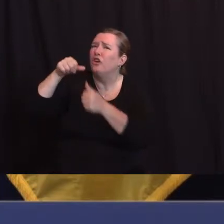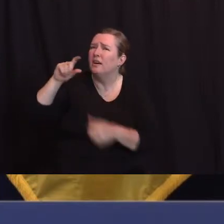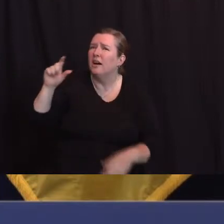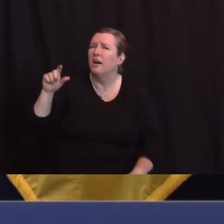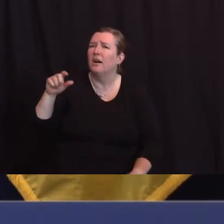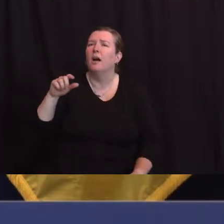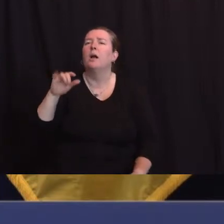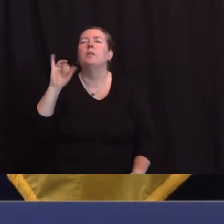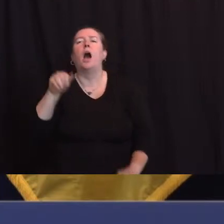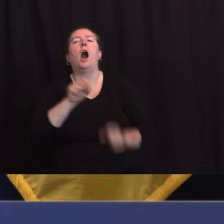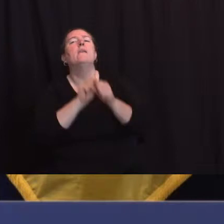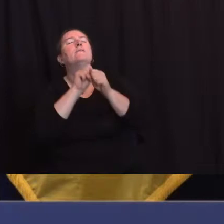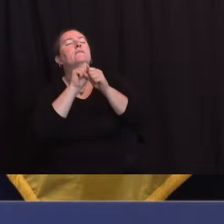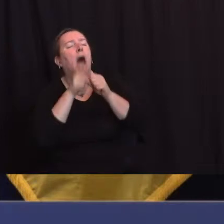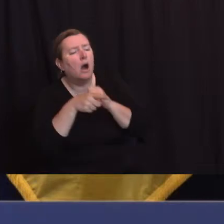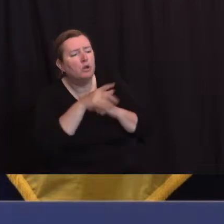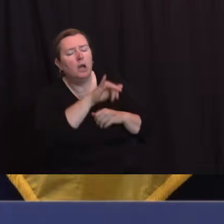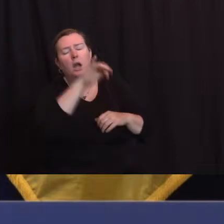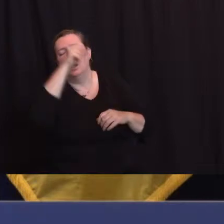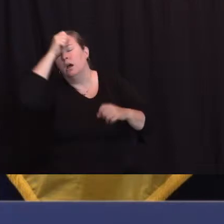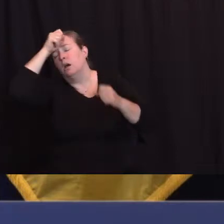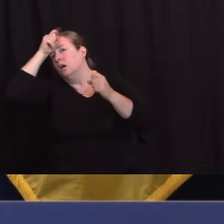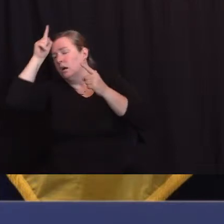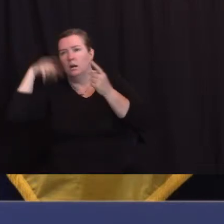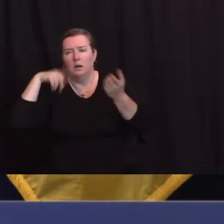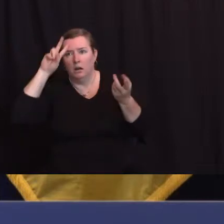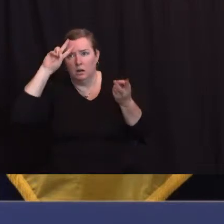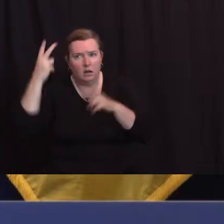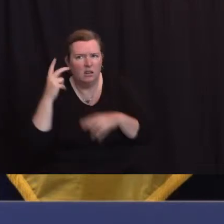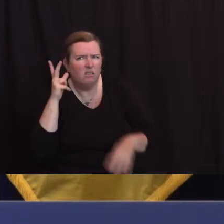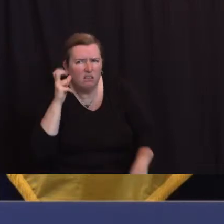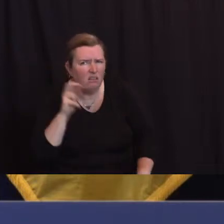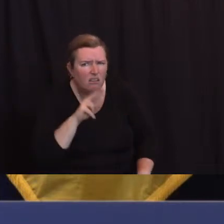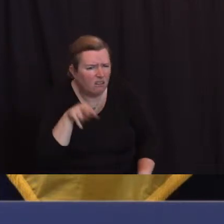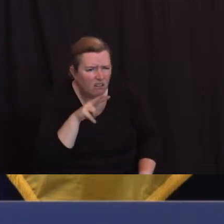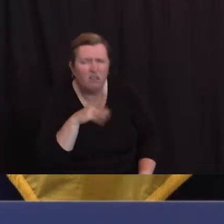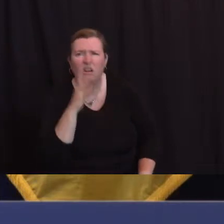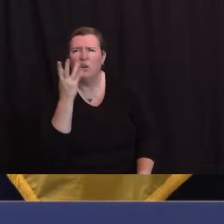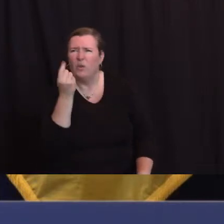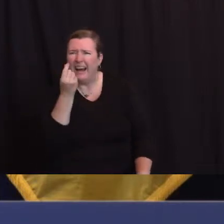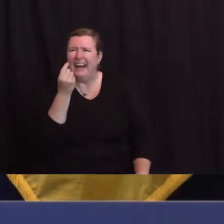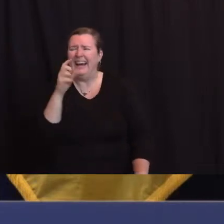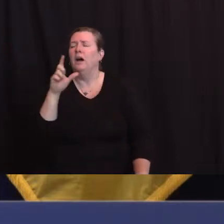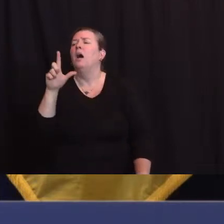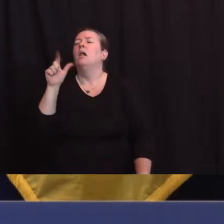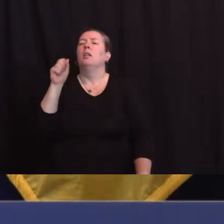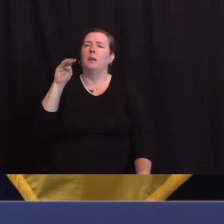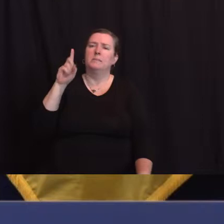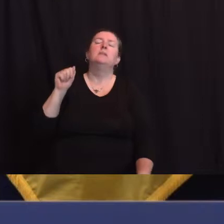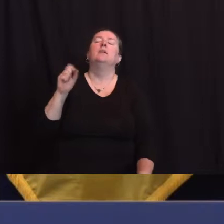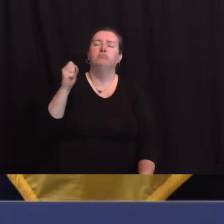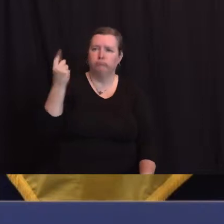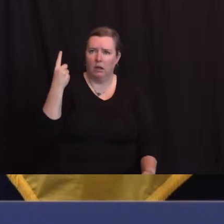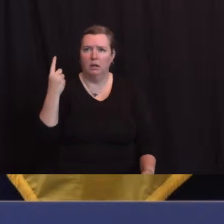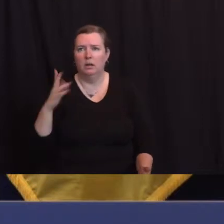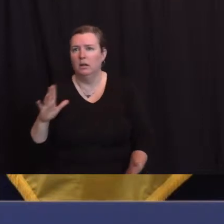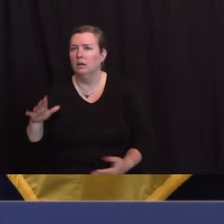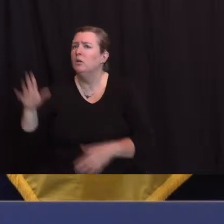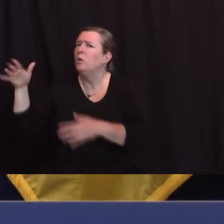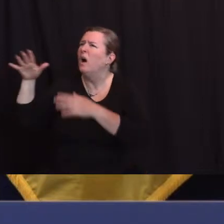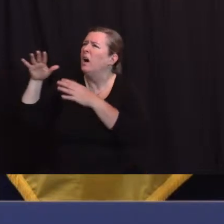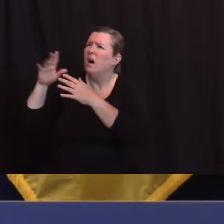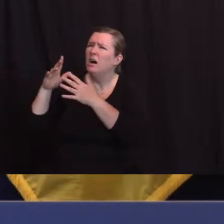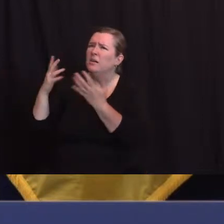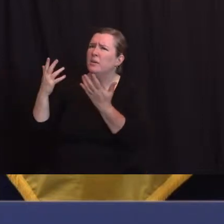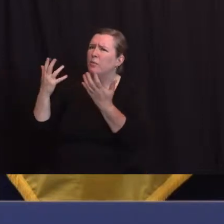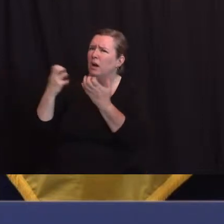I apologize. Thank you, Dave. And one more non-COVID. What measures has your campaign put in place to protect